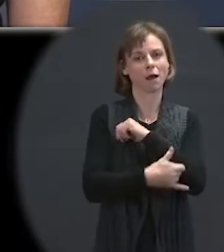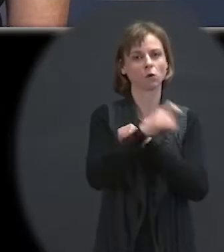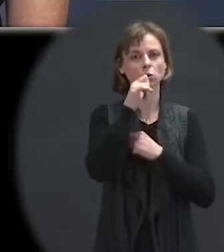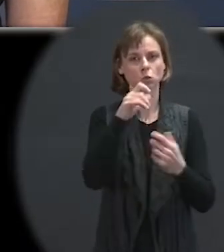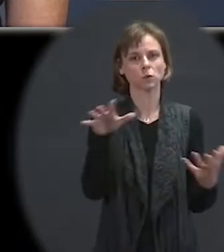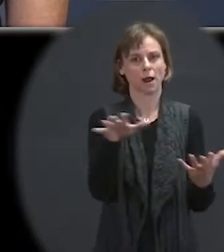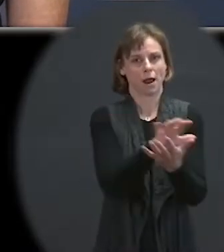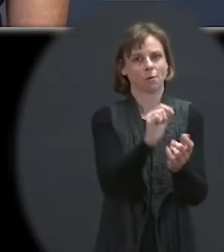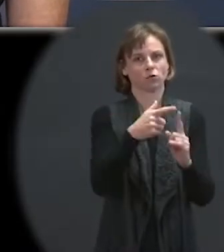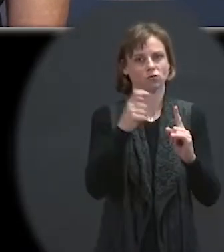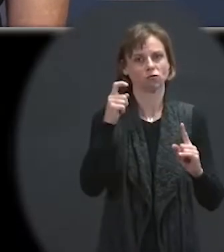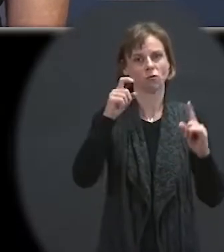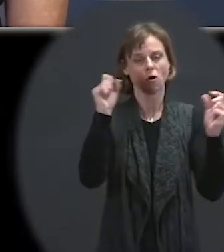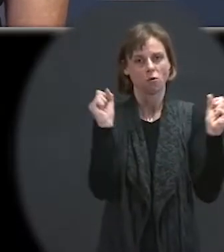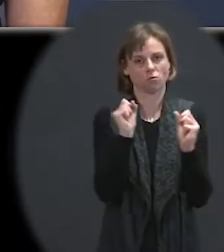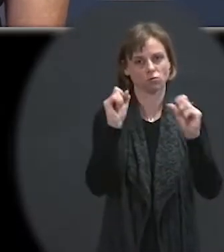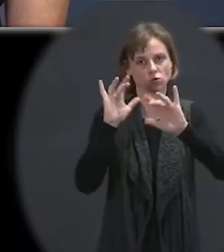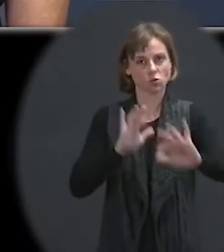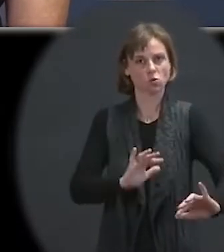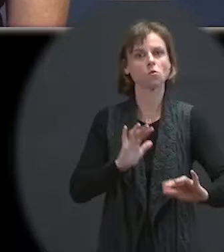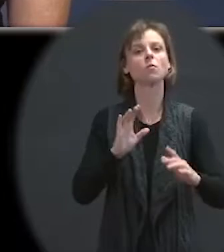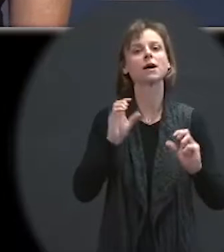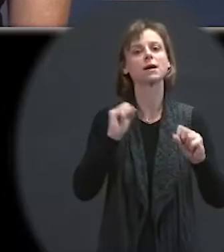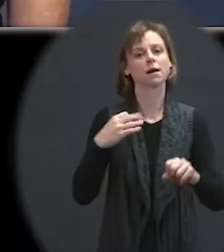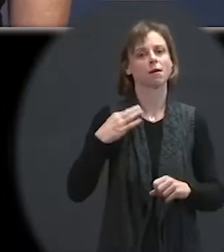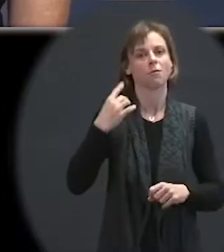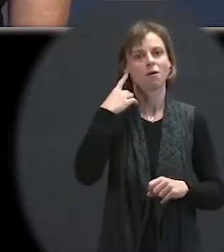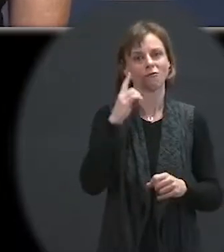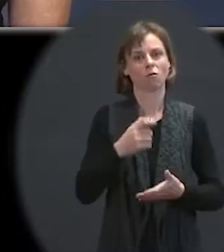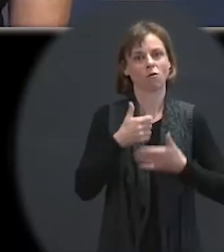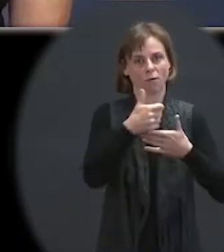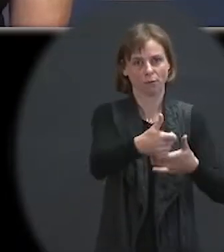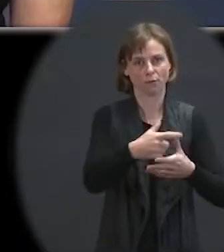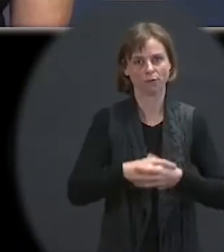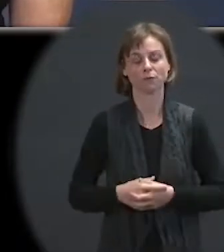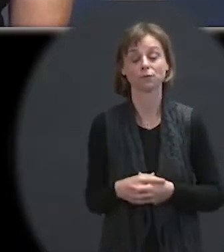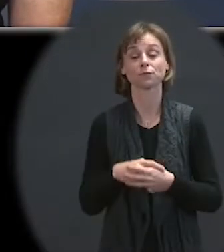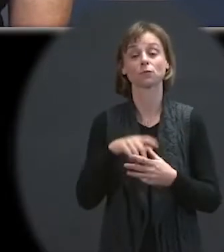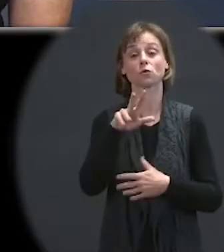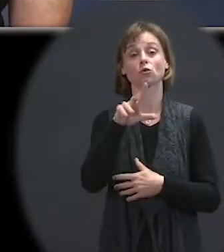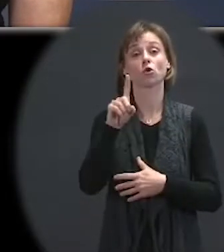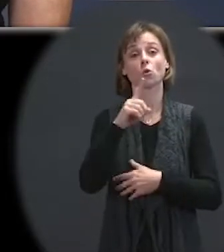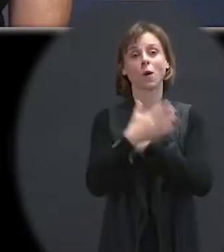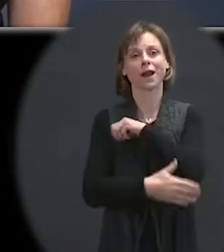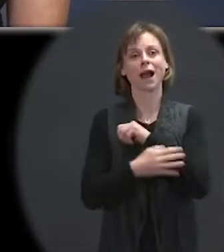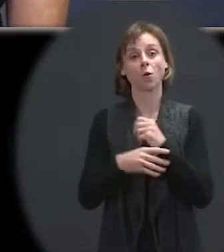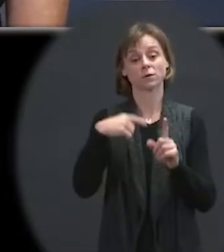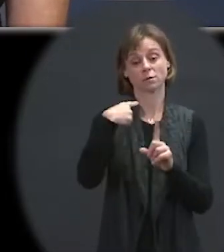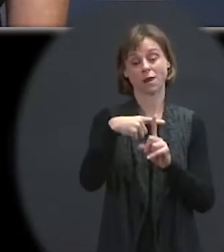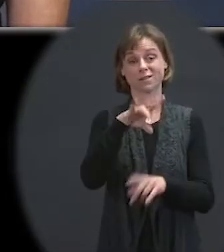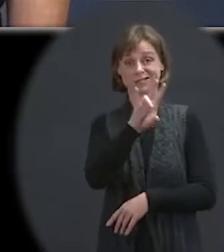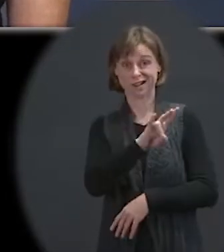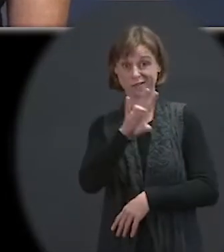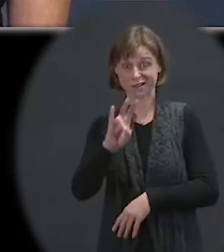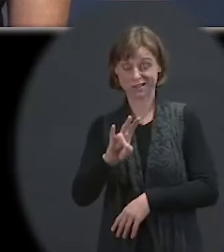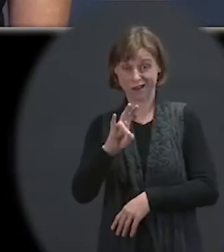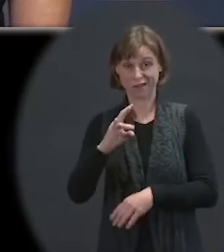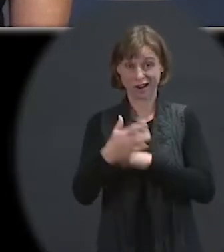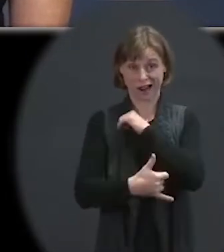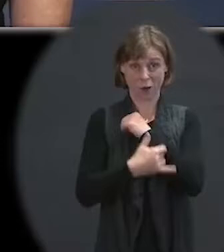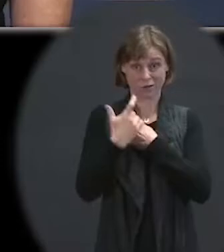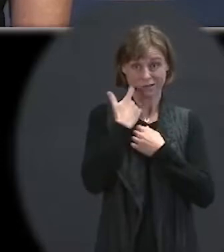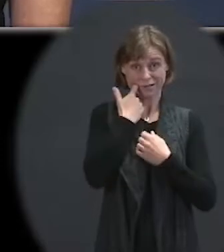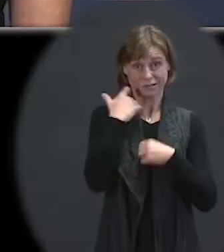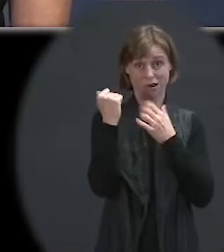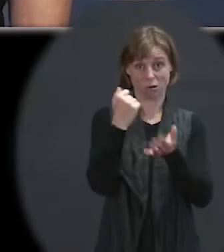may now apply for individual disaster assistance. The 31 additional counties join the 77 counties previously approved